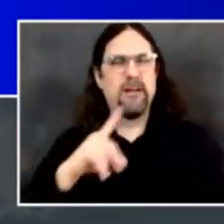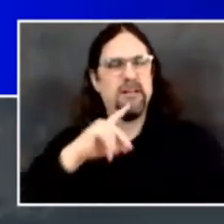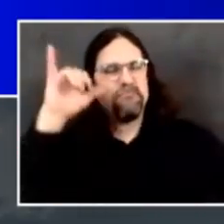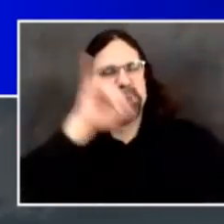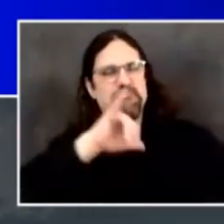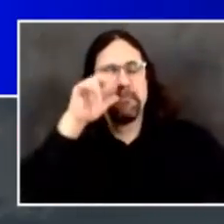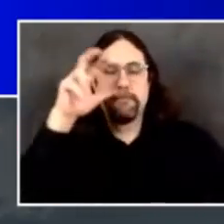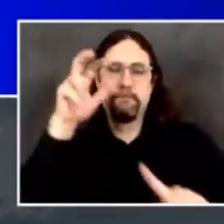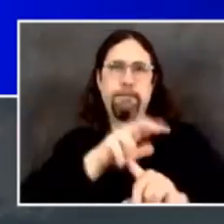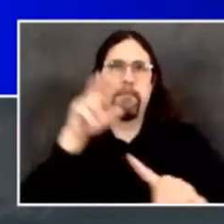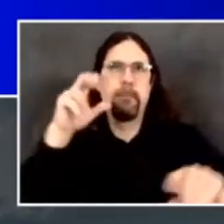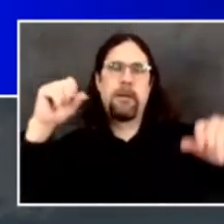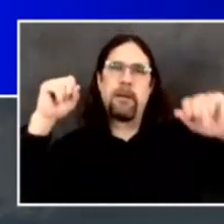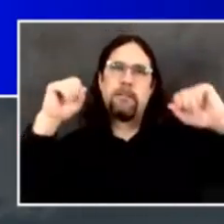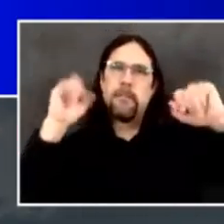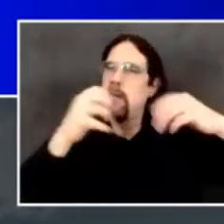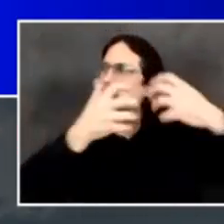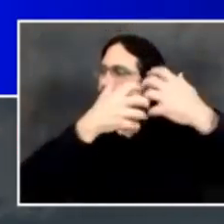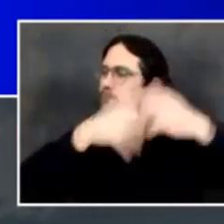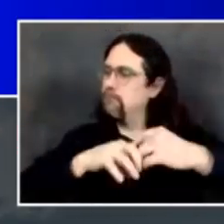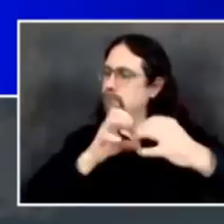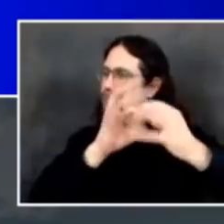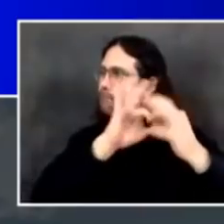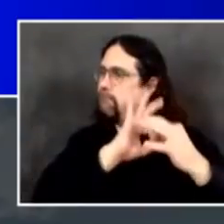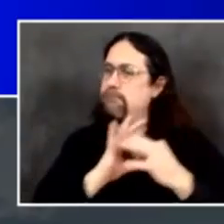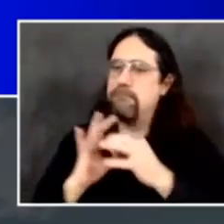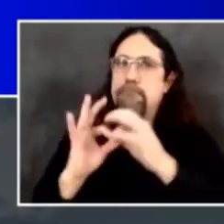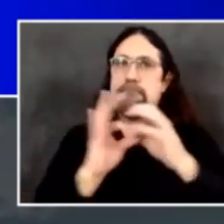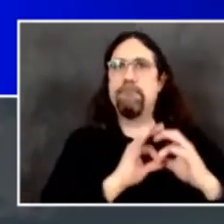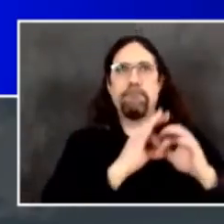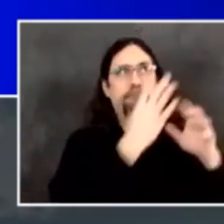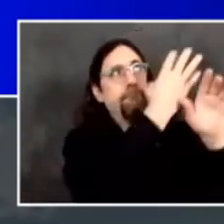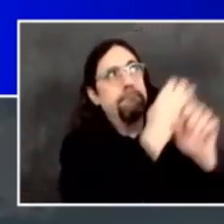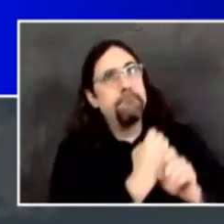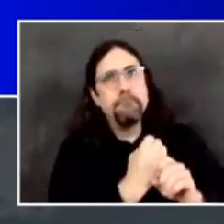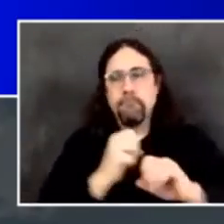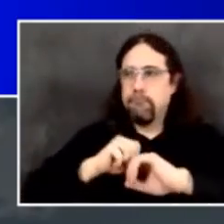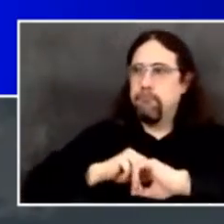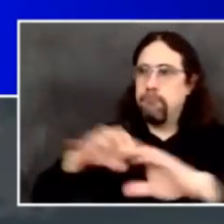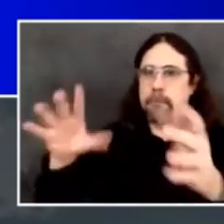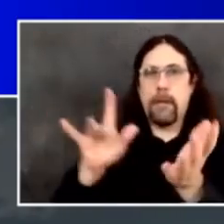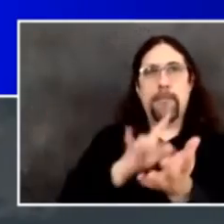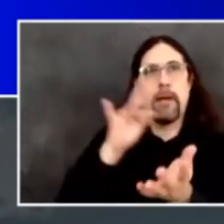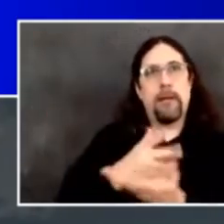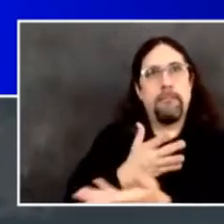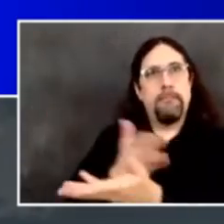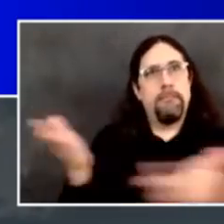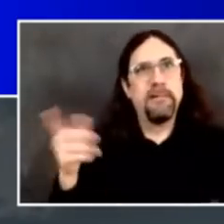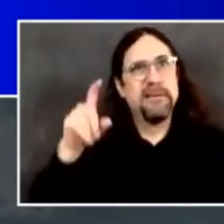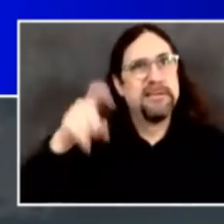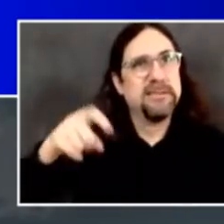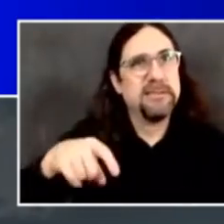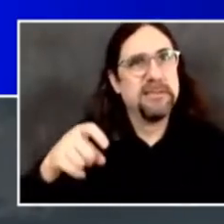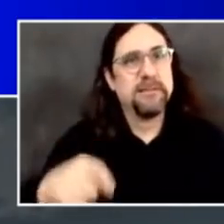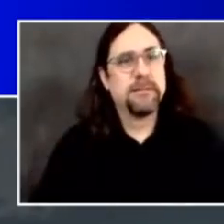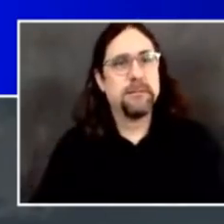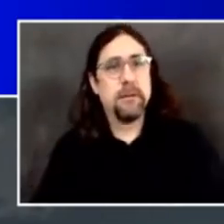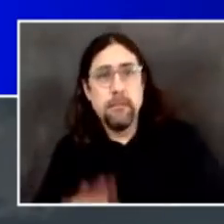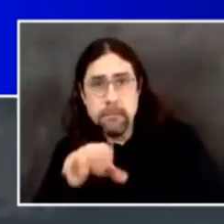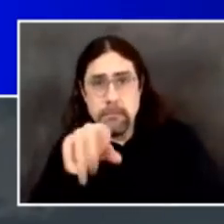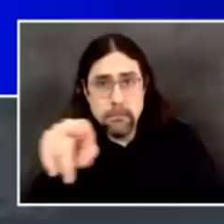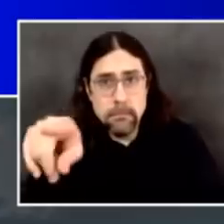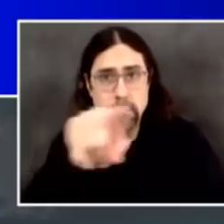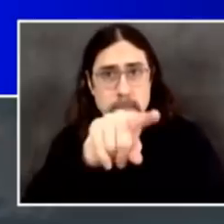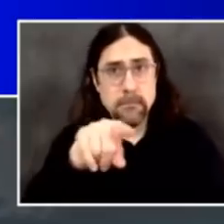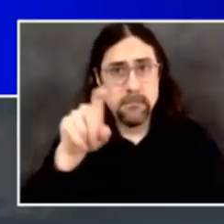themselves. And any public school child who still doesn't have that iPad, it's totally available on request, delivered to the door of the